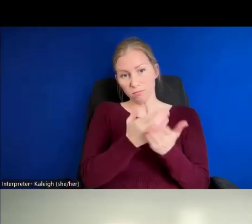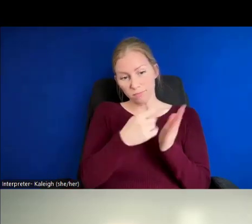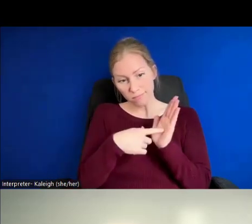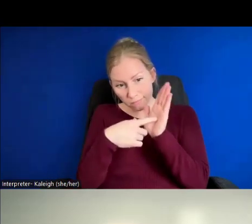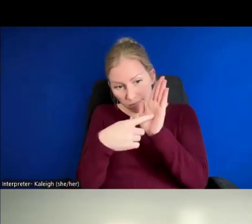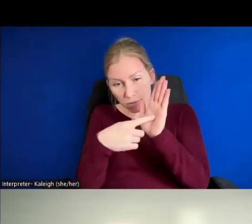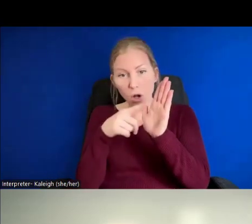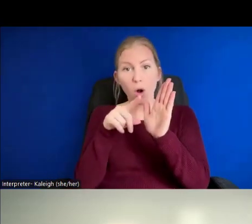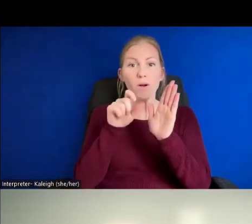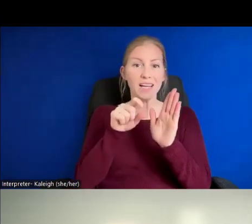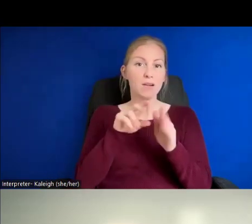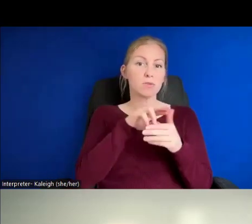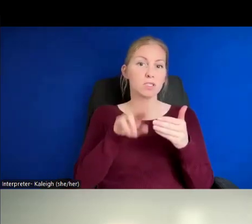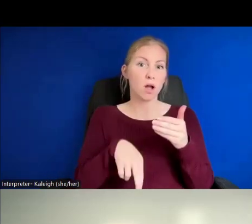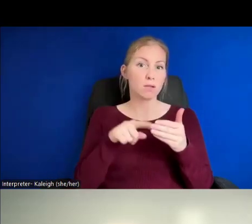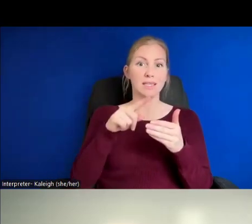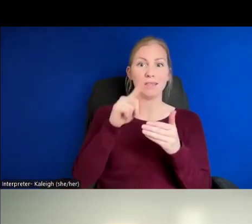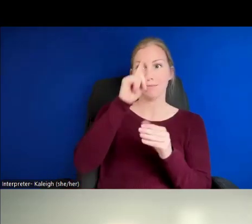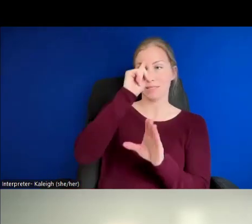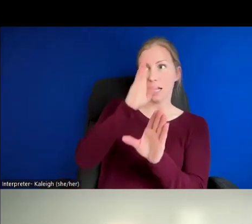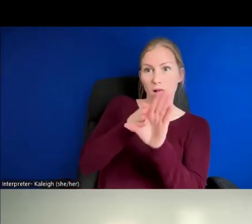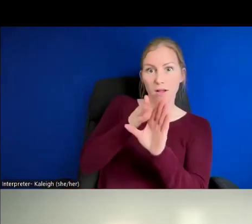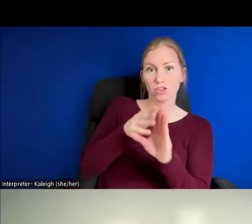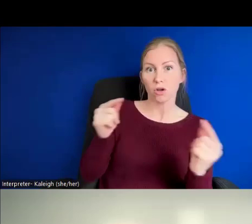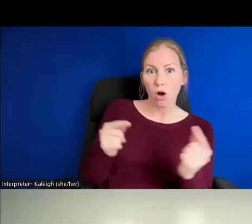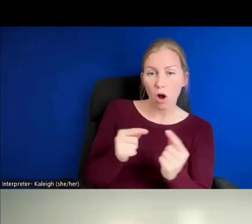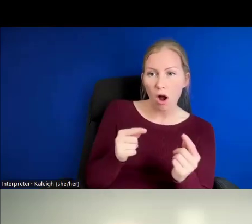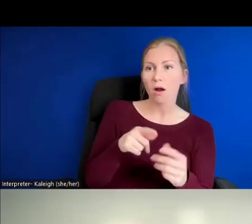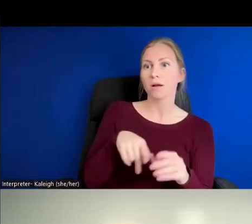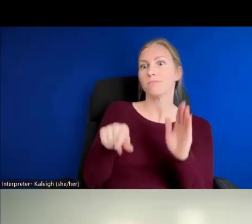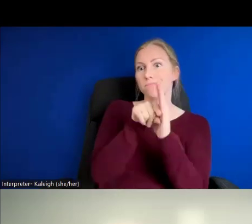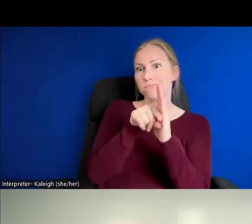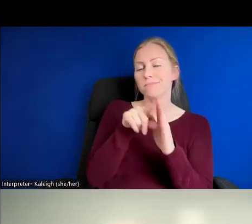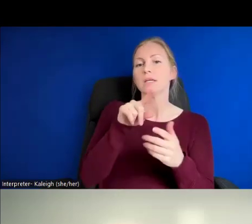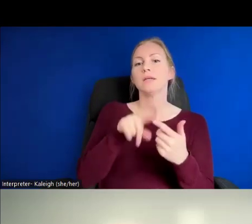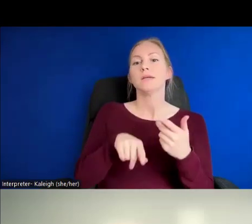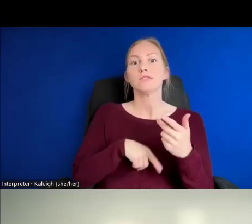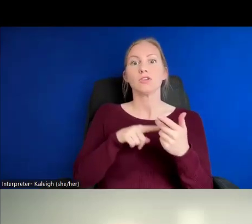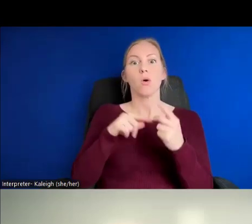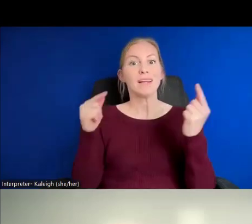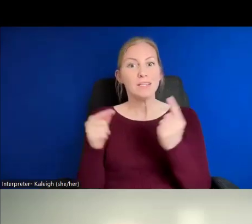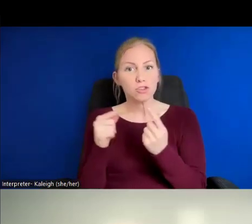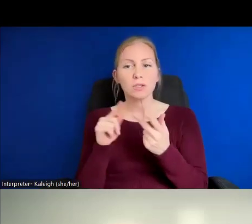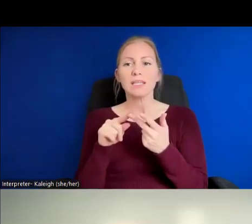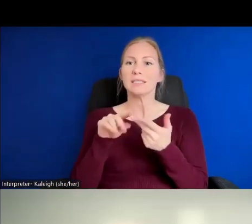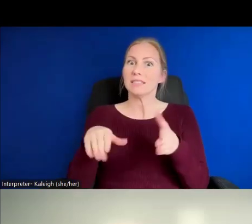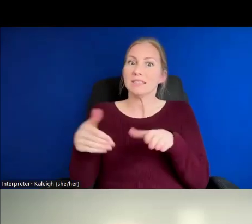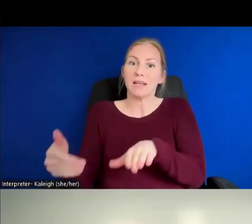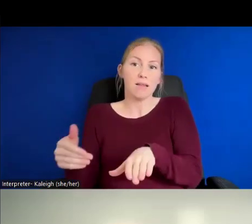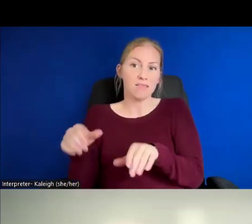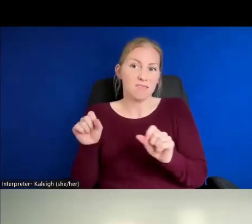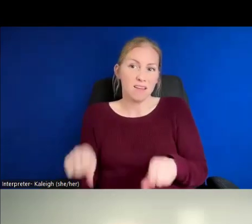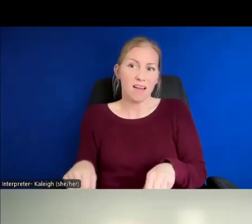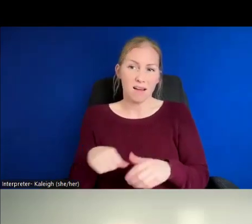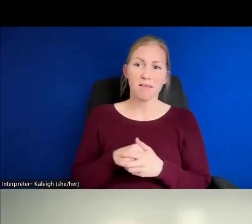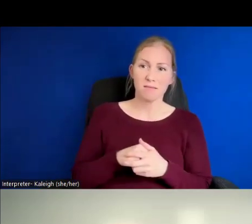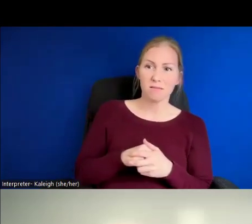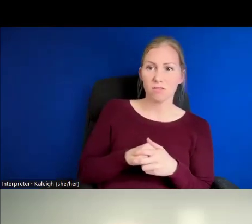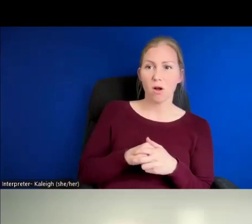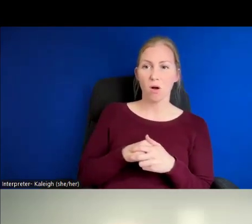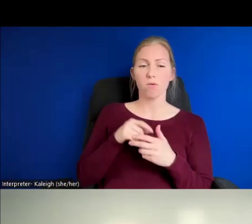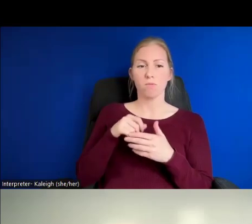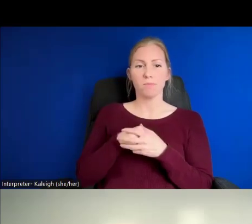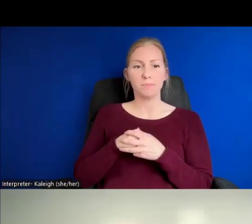injuries, and death to both people subjected to those interventions, as well as staff applying